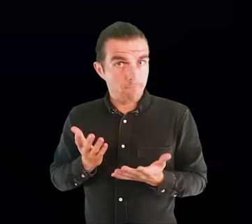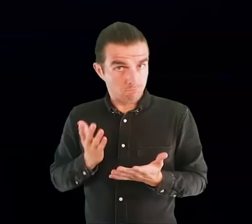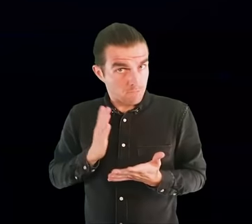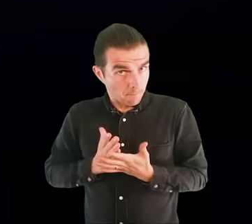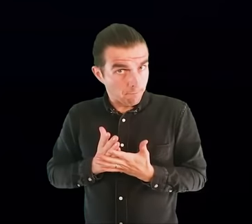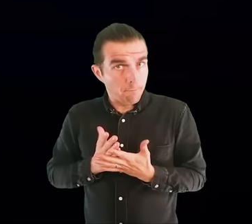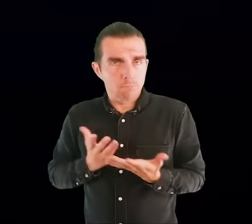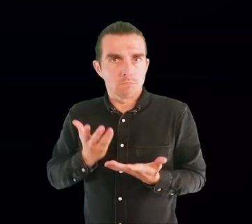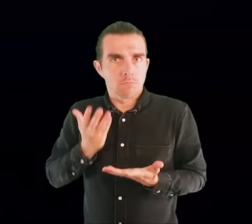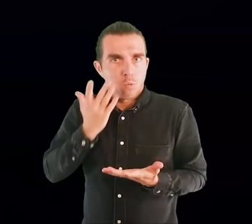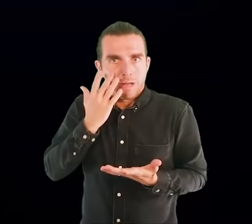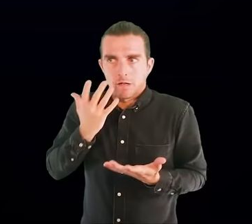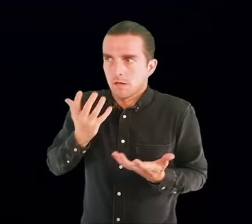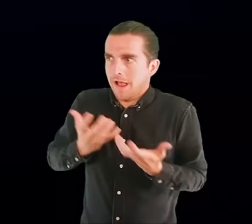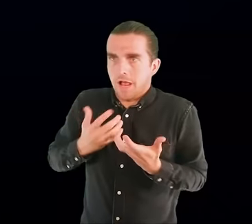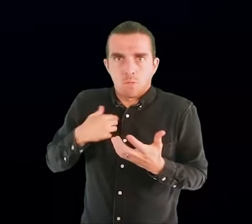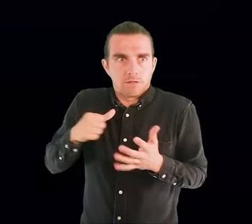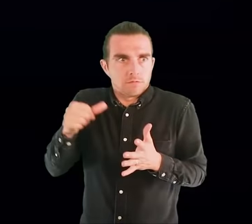own backyard?